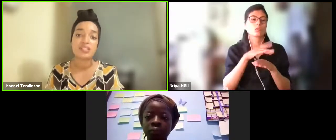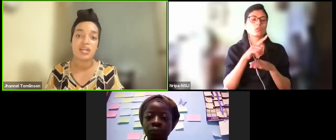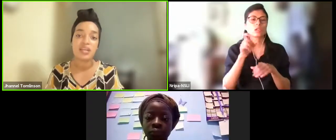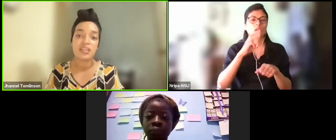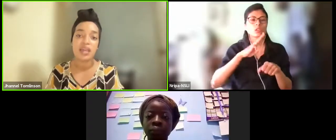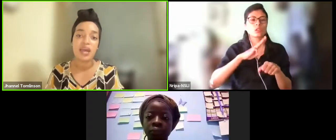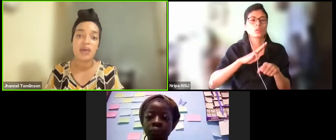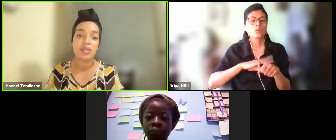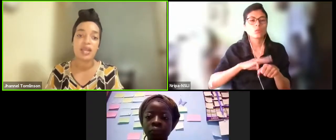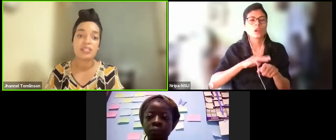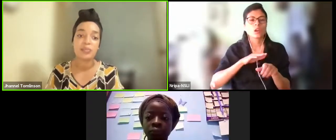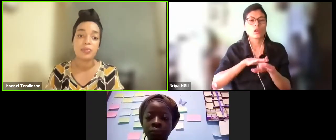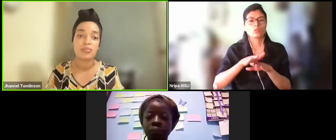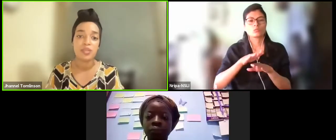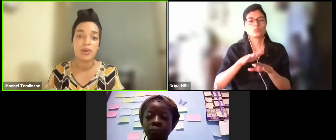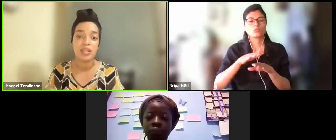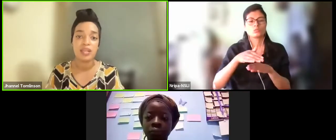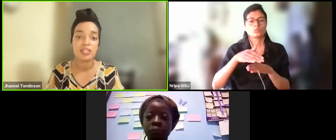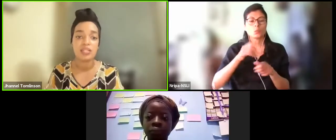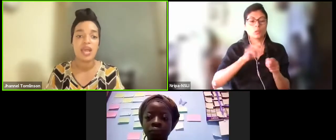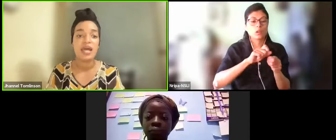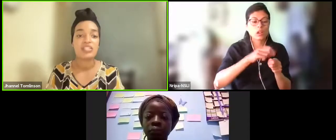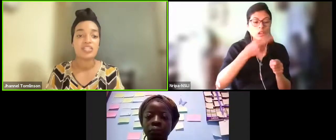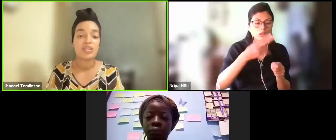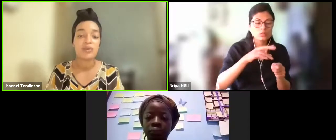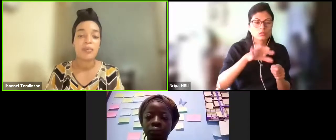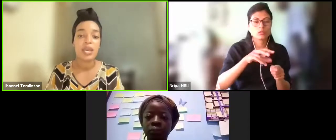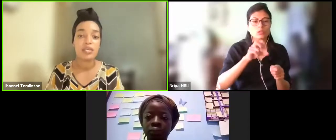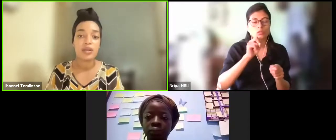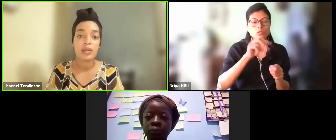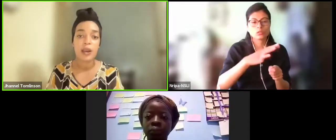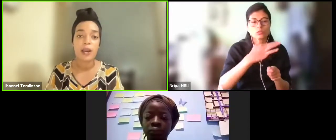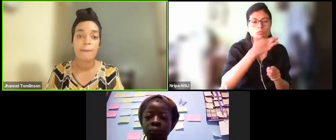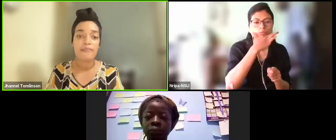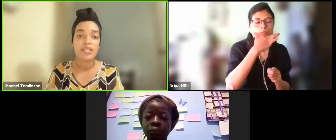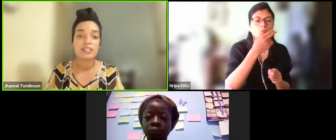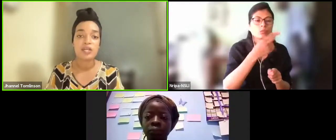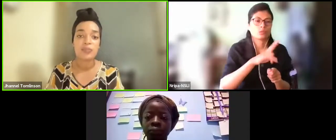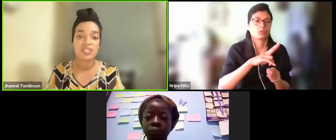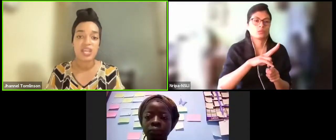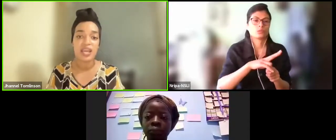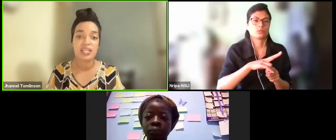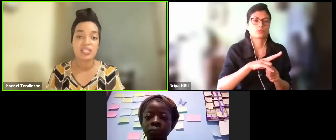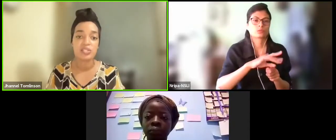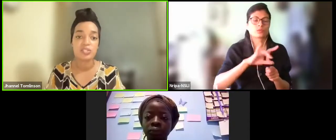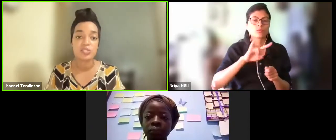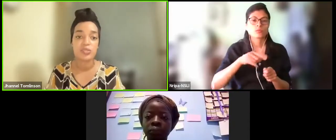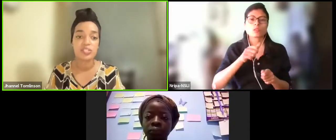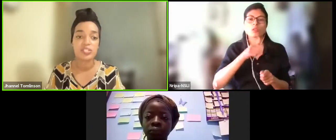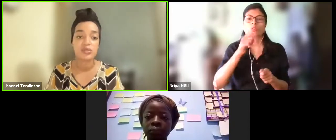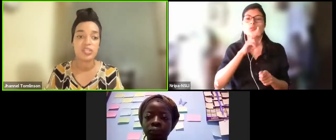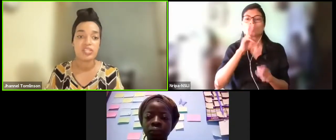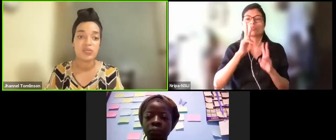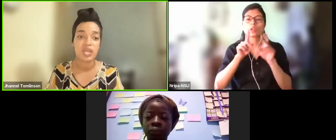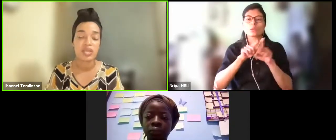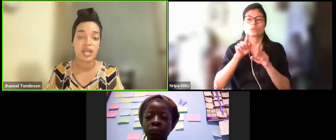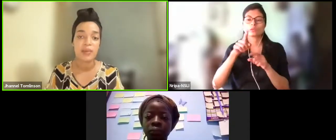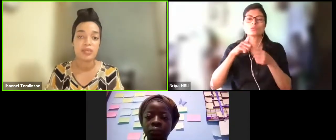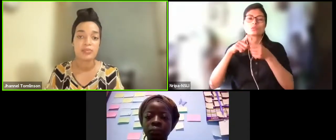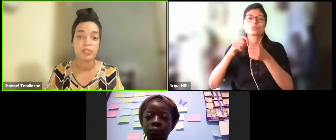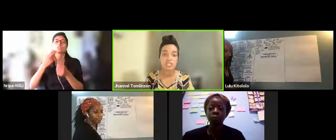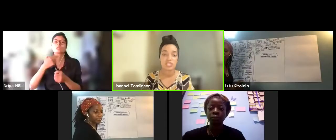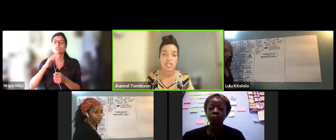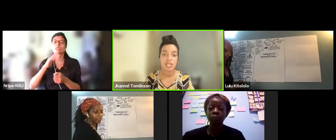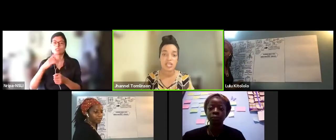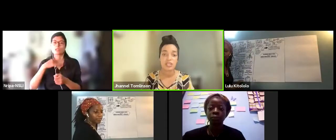other question that I would like to pose to the panelists. And just a reminder, the interpreters are asking us to speak slowly so that